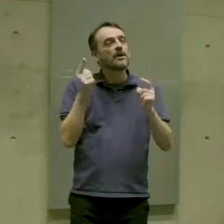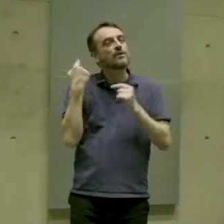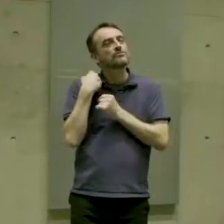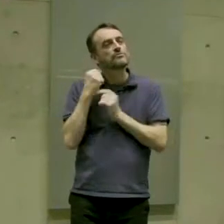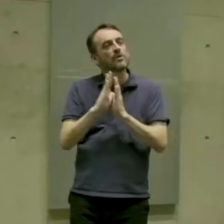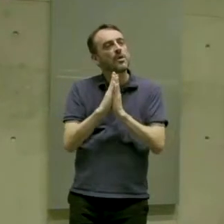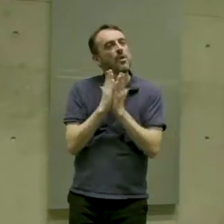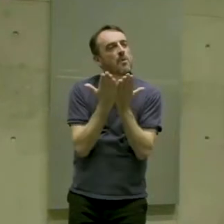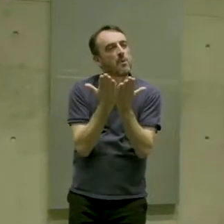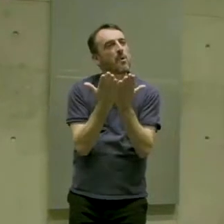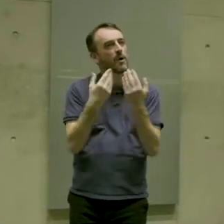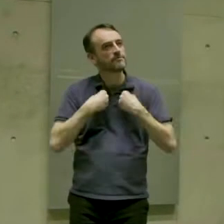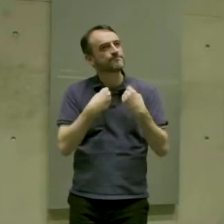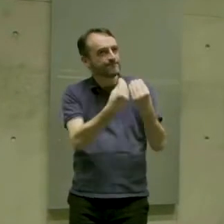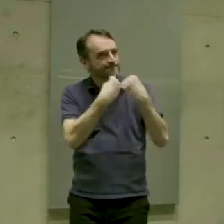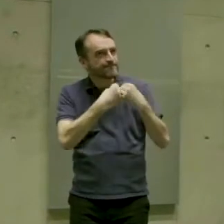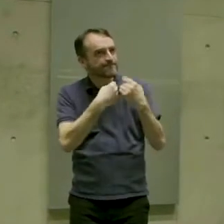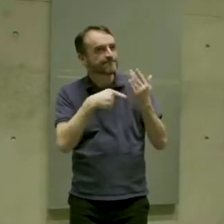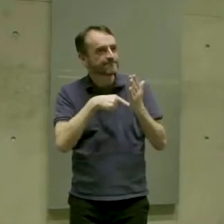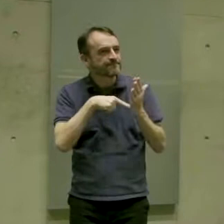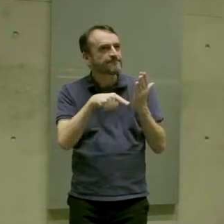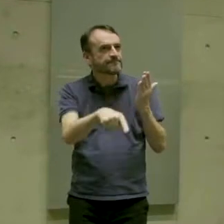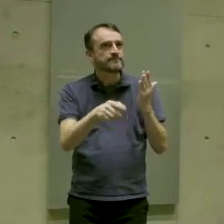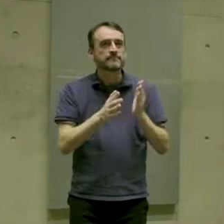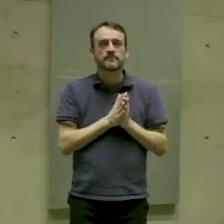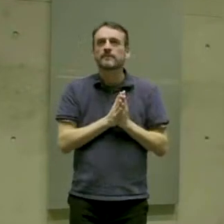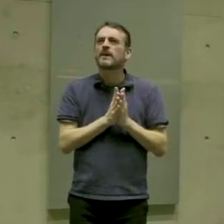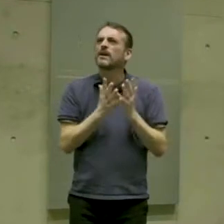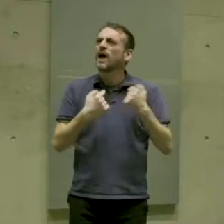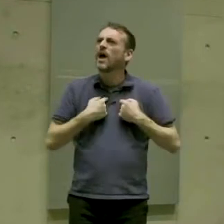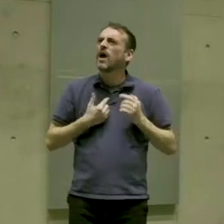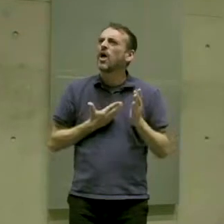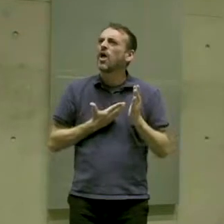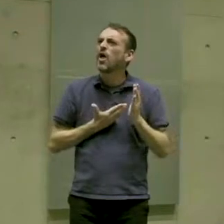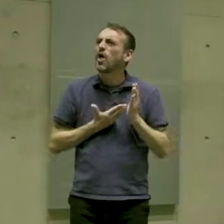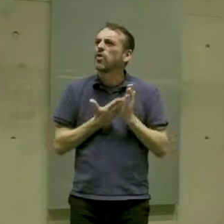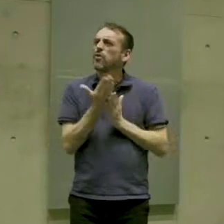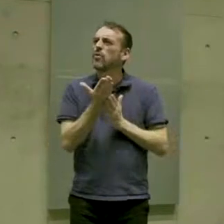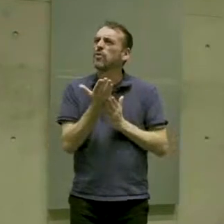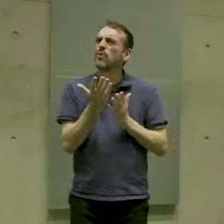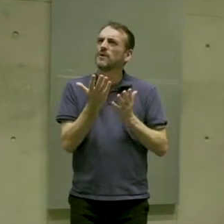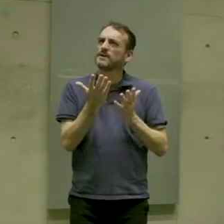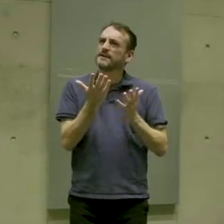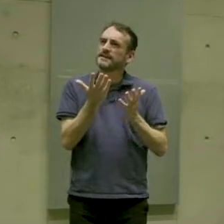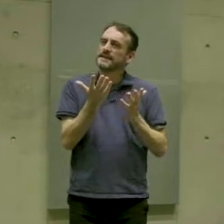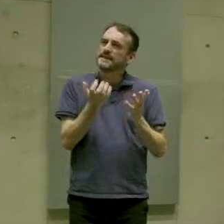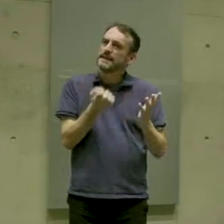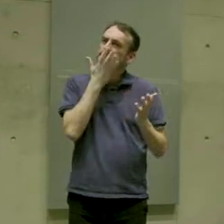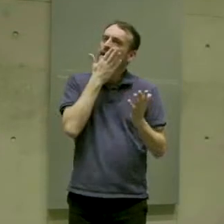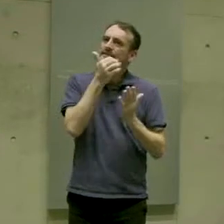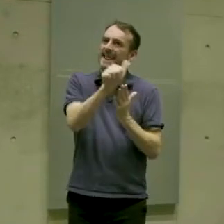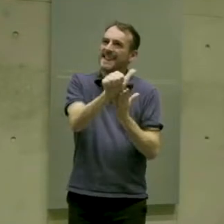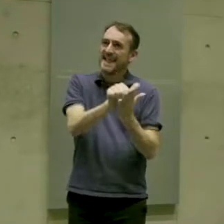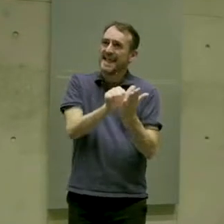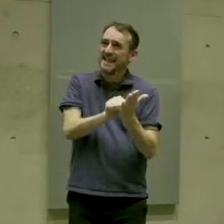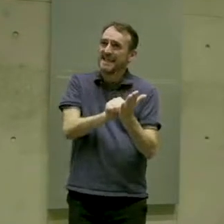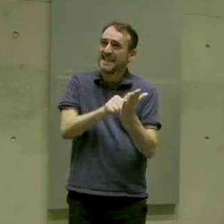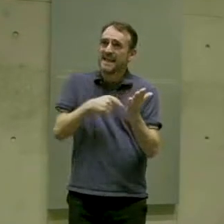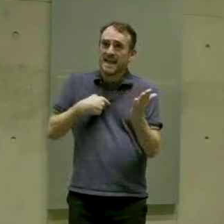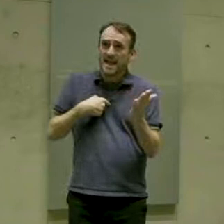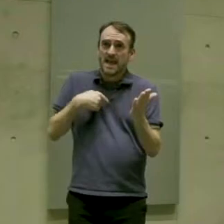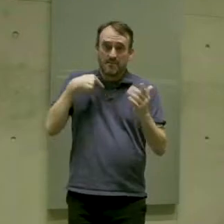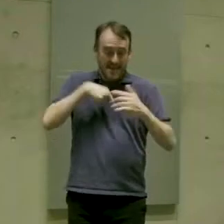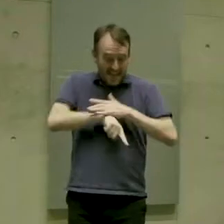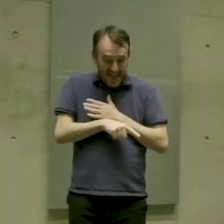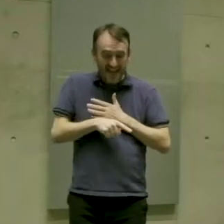you, Nick Montfort. So instead of going through the frankly embarrassing list of places I got lost in text